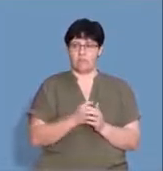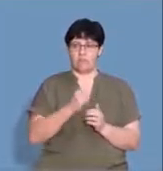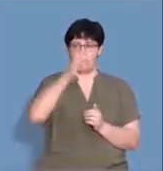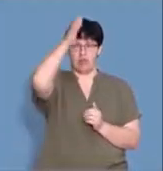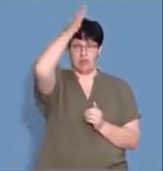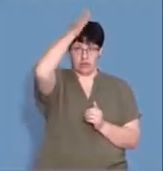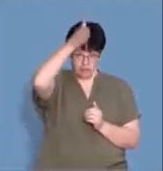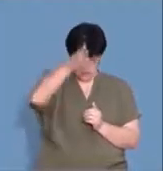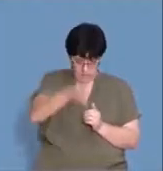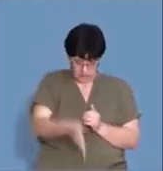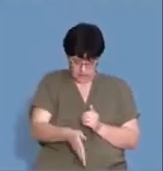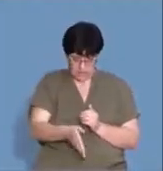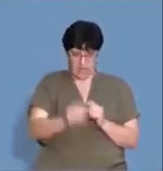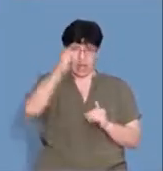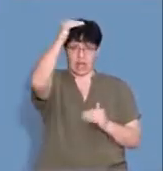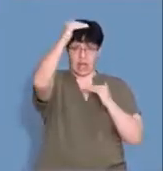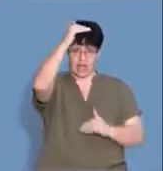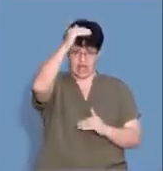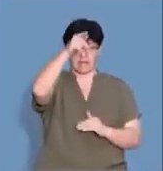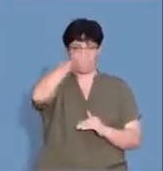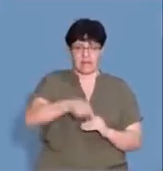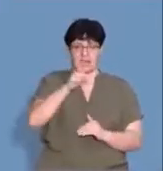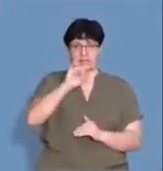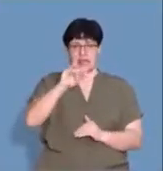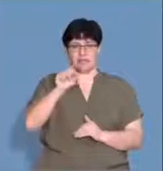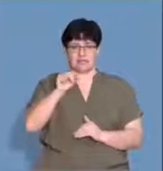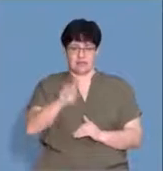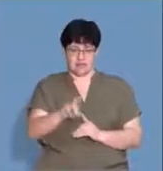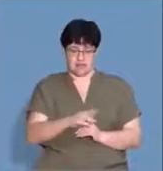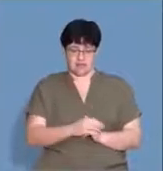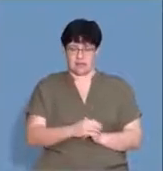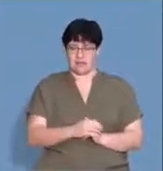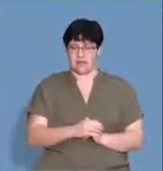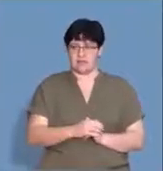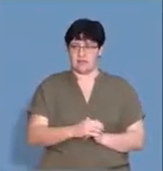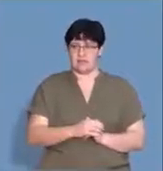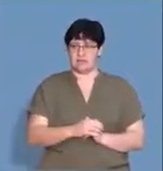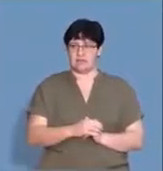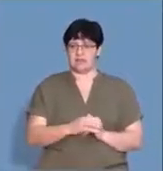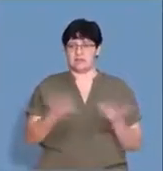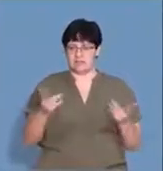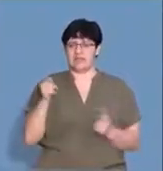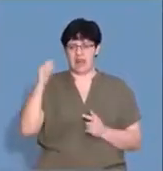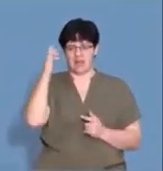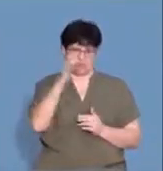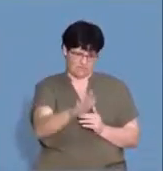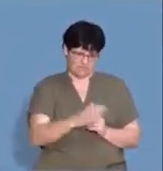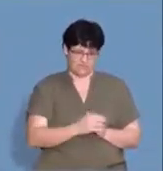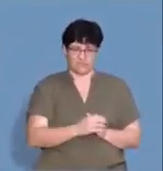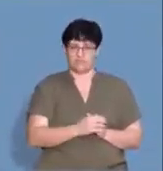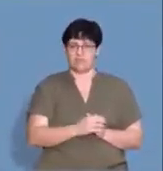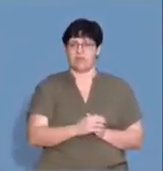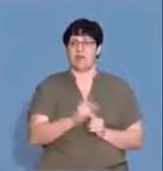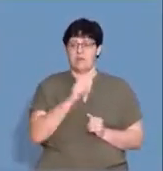outside through the center to the outside is a diameter. So not exactly in the center, but that's the theory. So